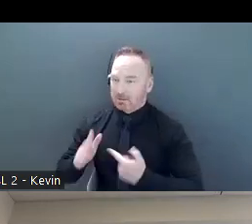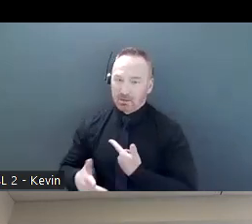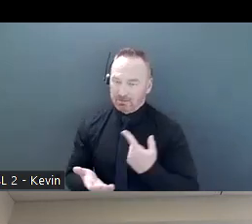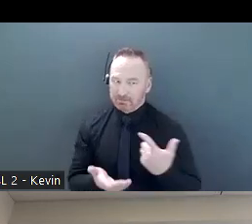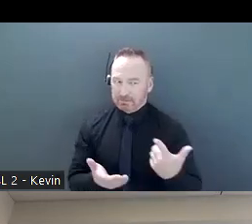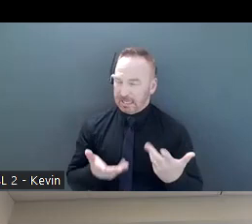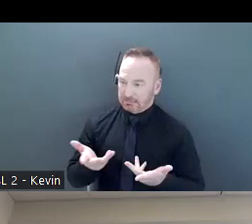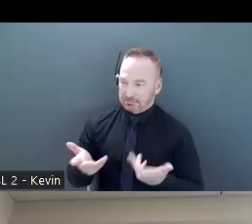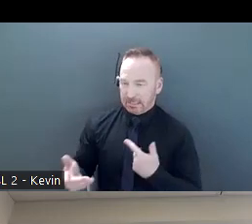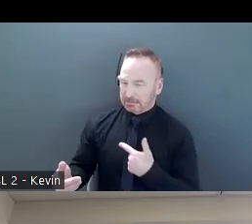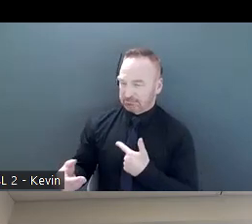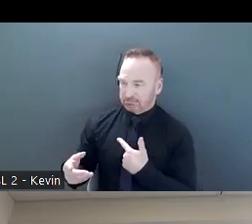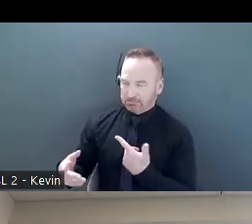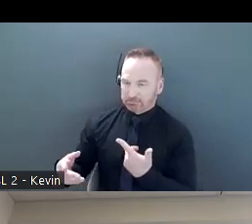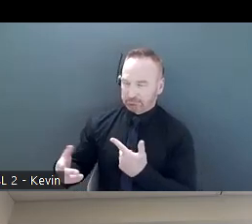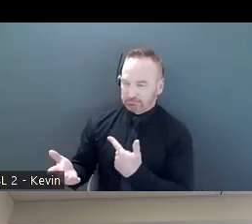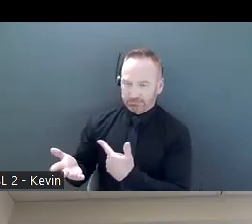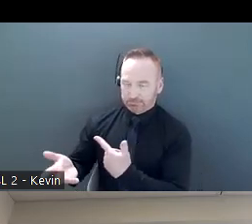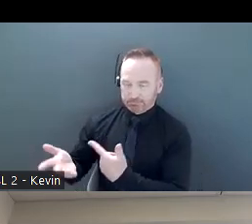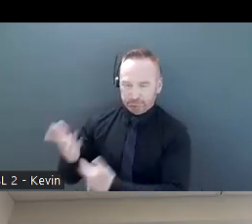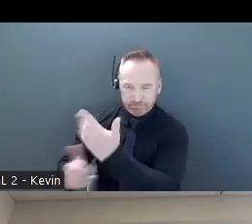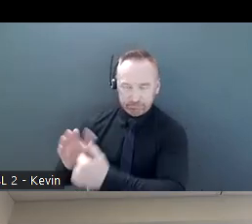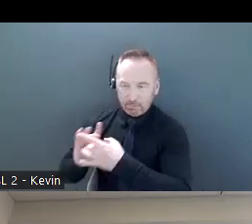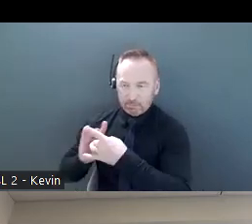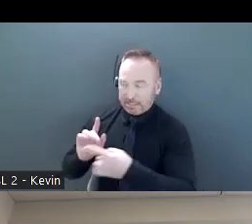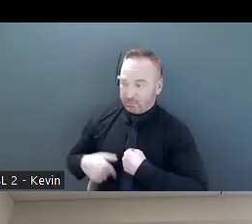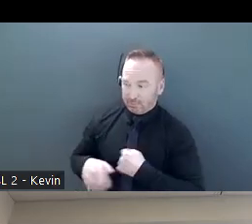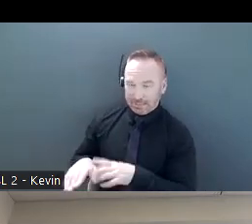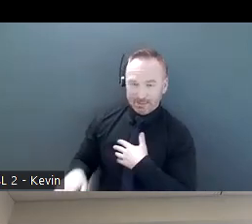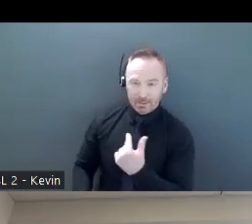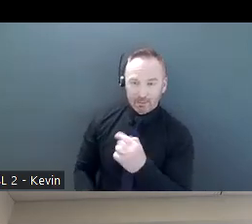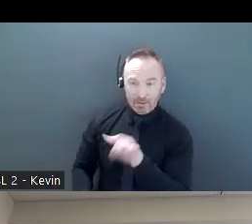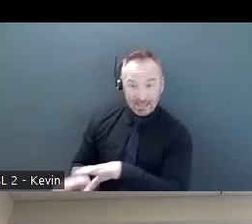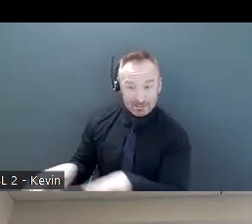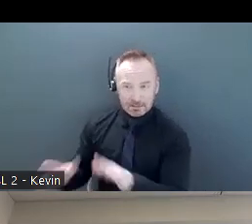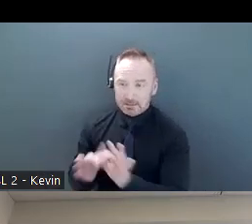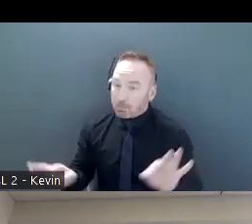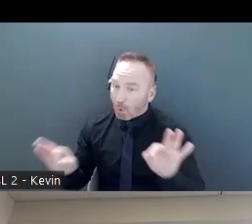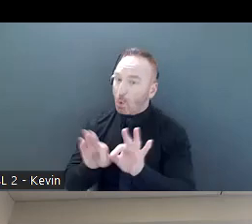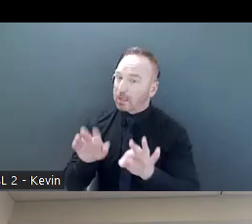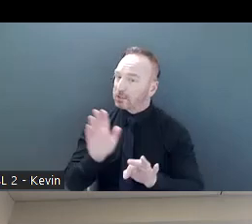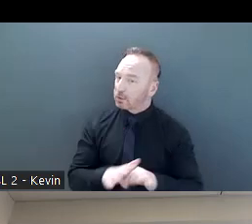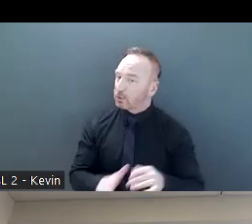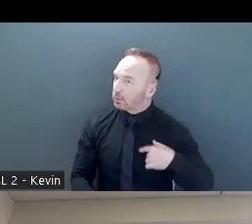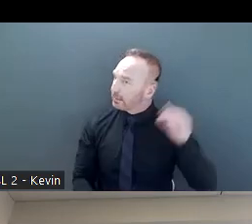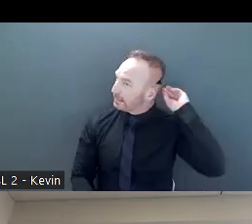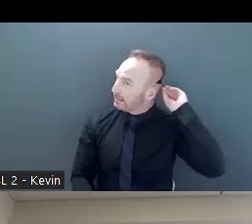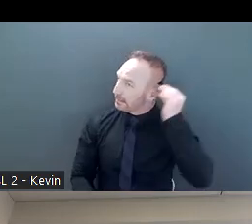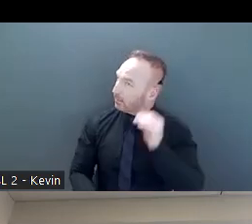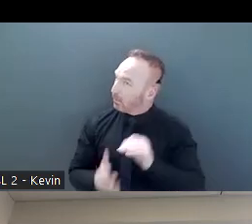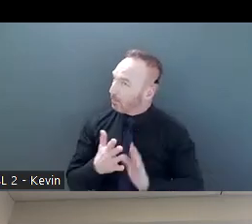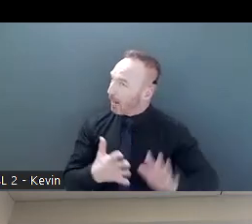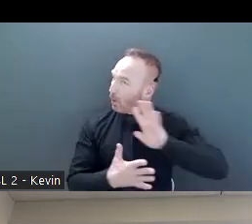grandchildren, you need to really be focused and watch the language that you communicate with them in. And in this day and age, it's not